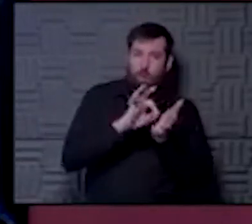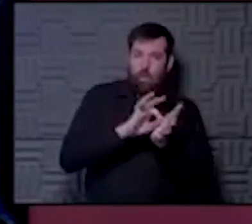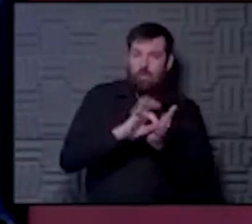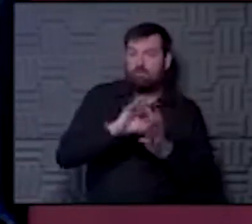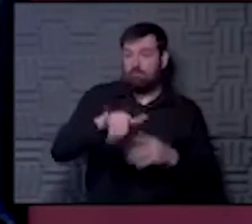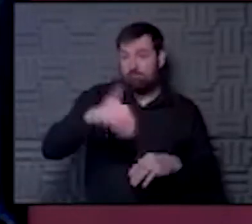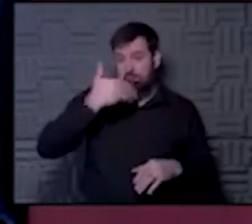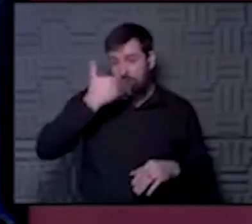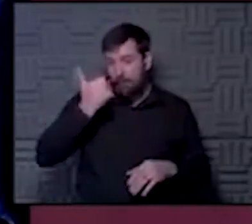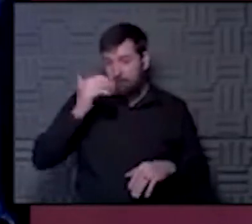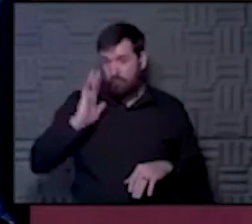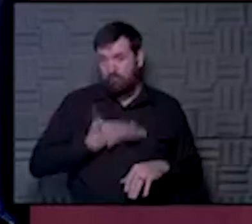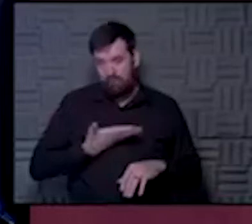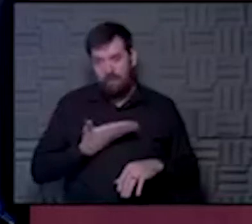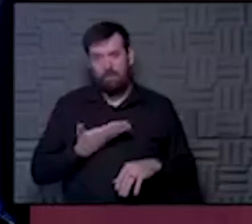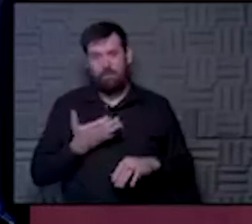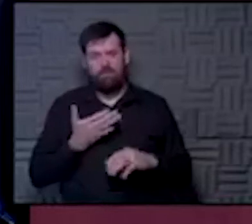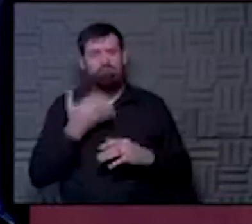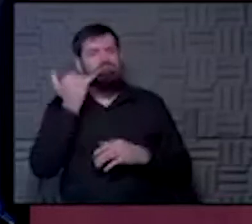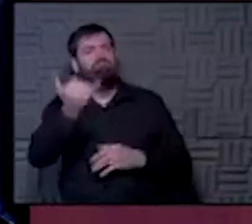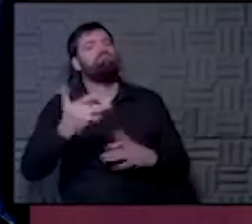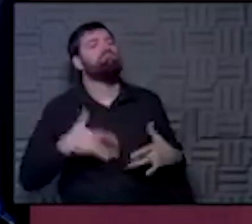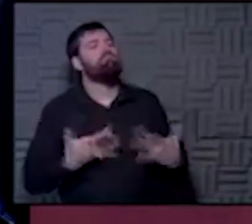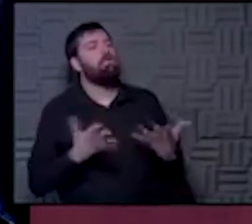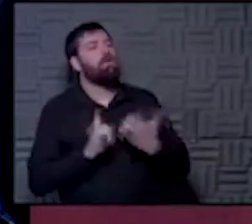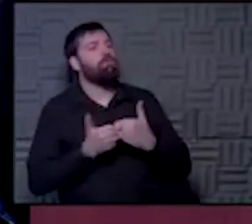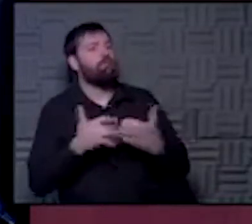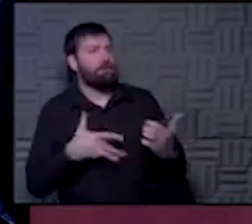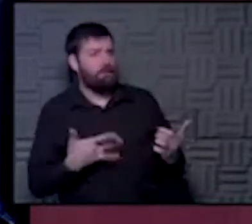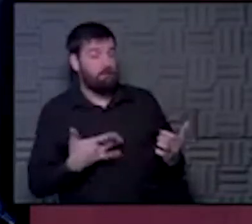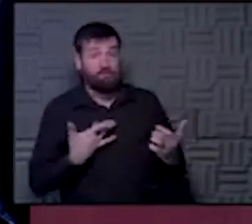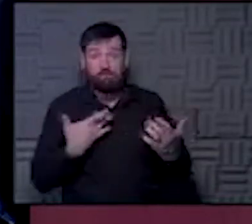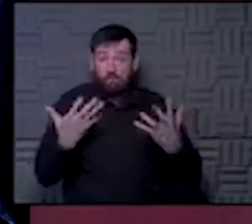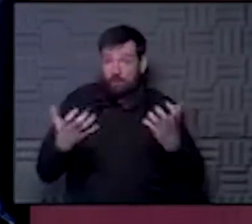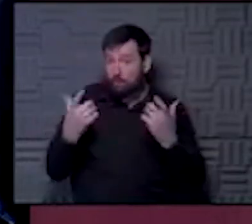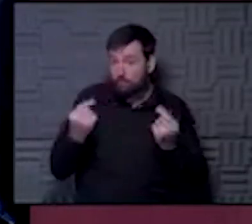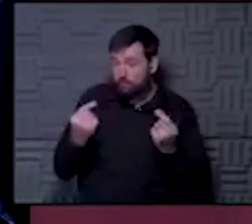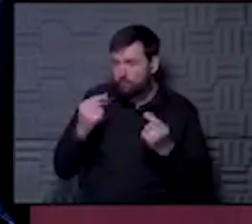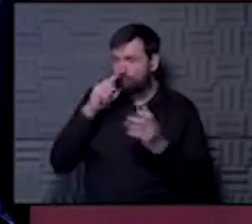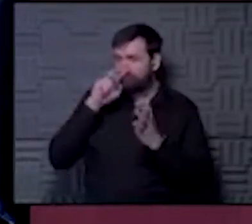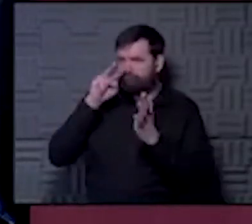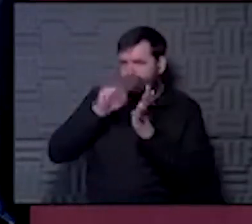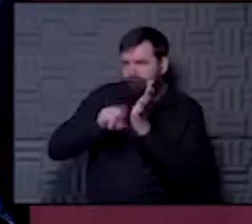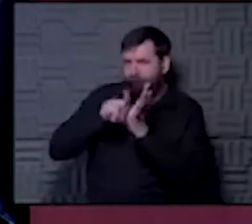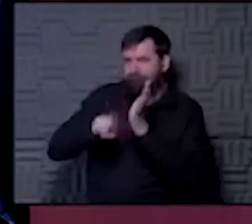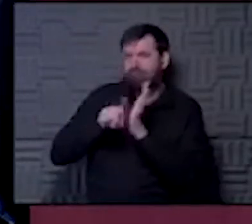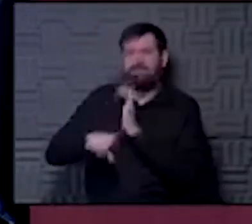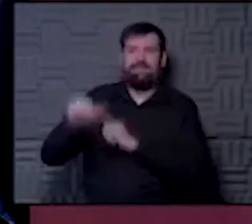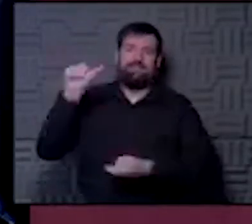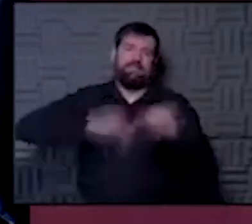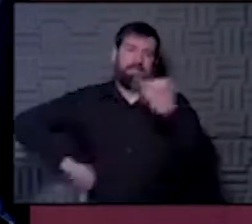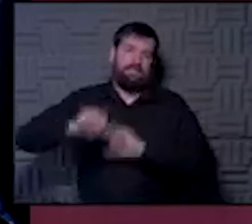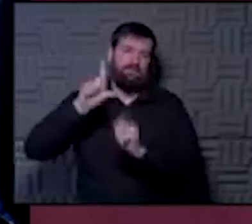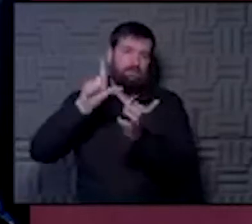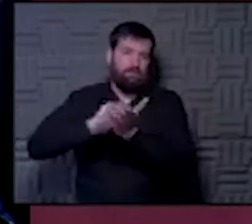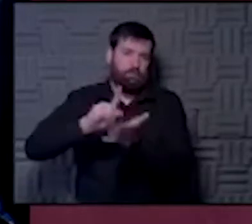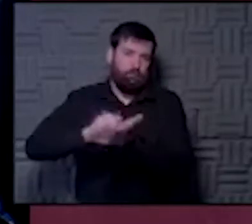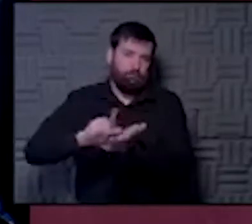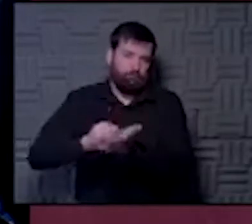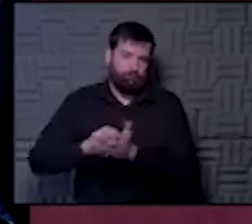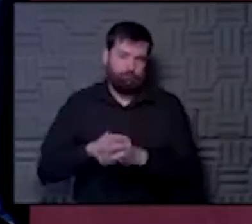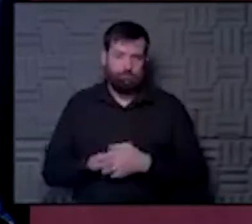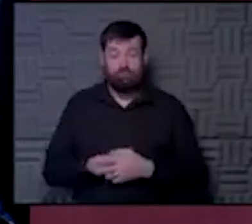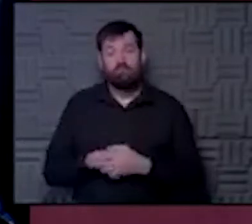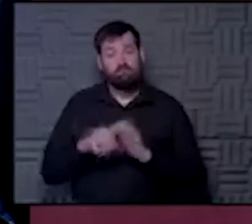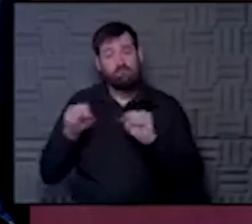much better than our calling and just asking somebody that question. Yeah. So really what you want to do is look and see what the scientific papers are that are being published. You can